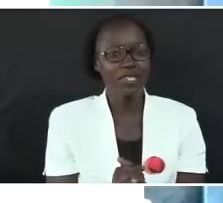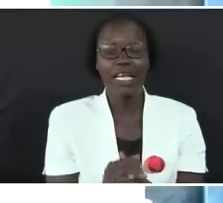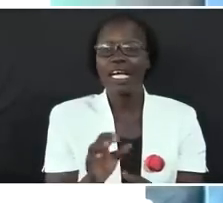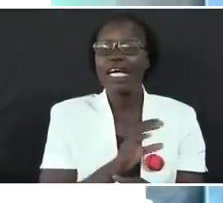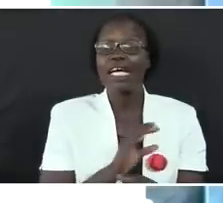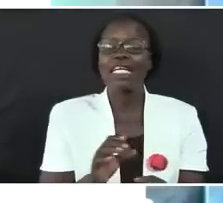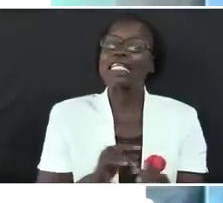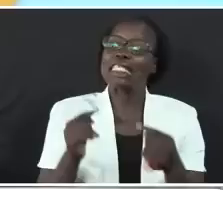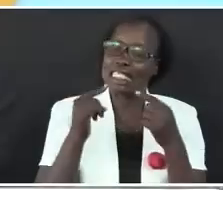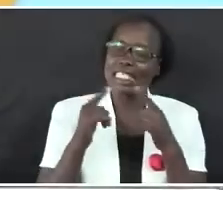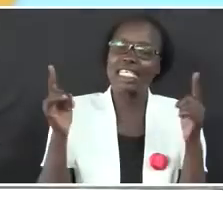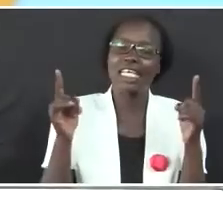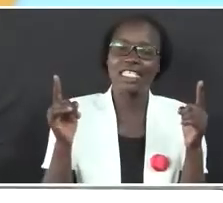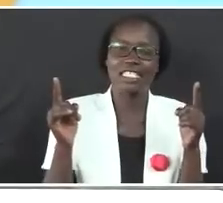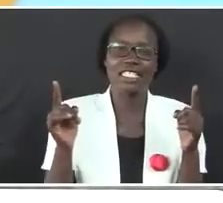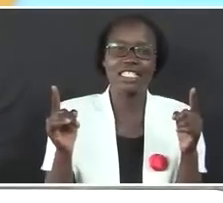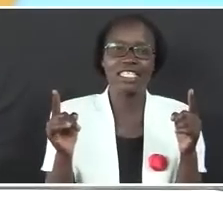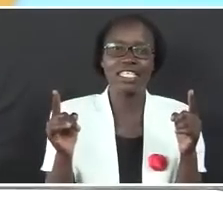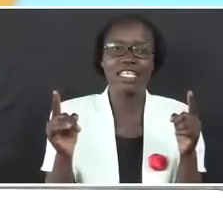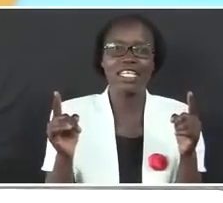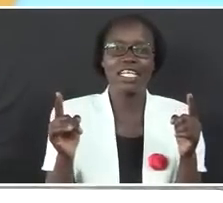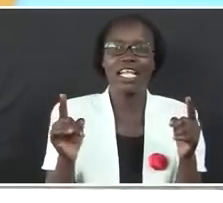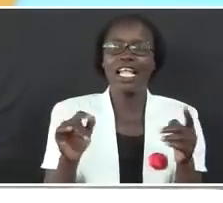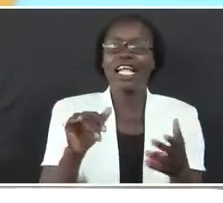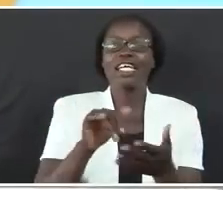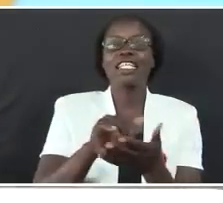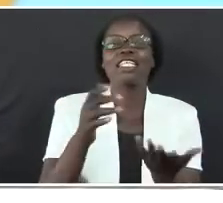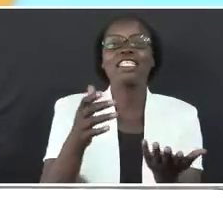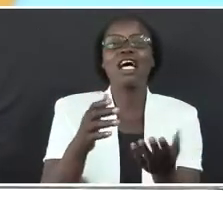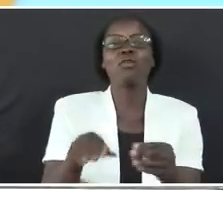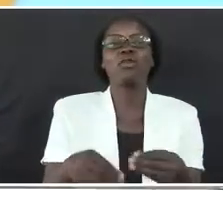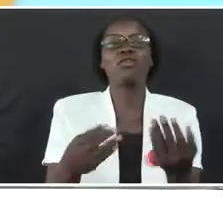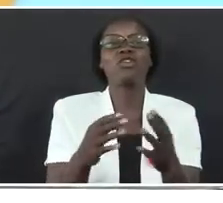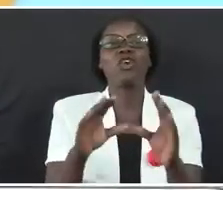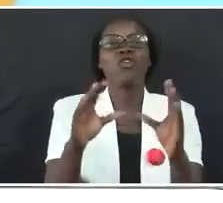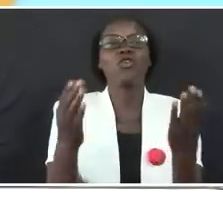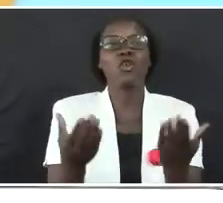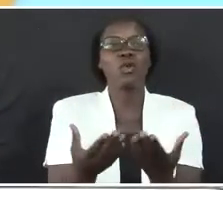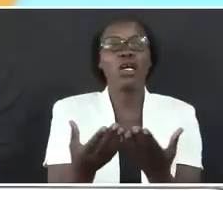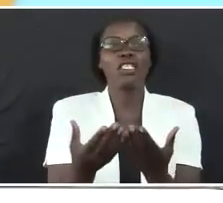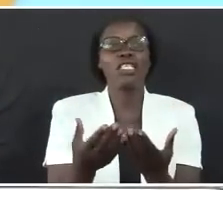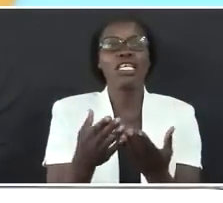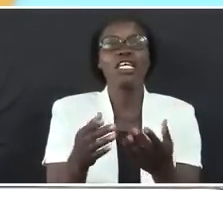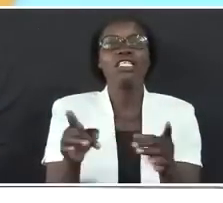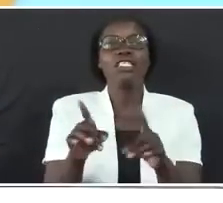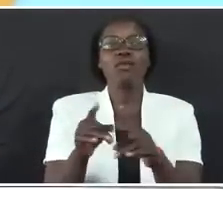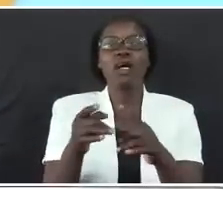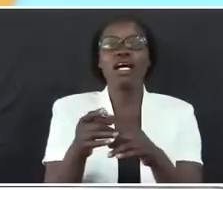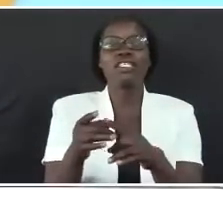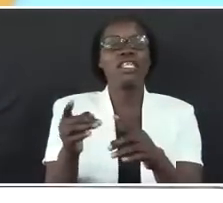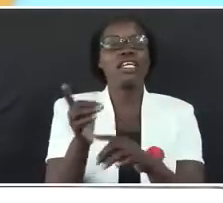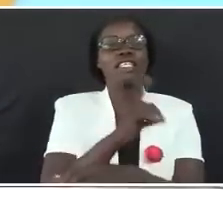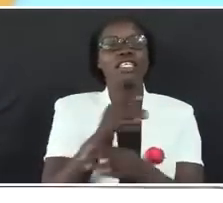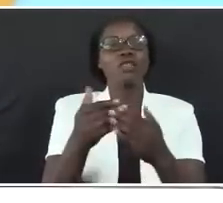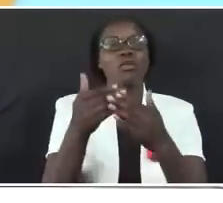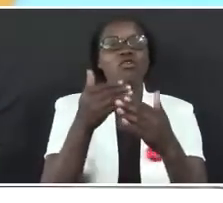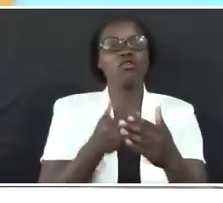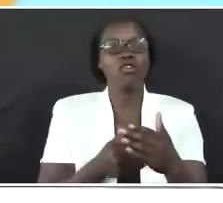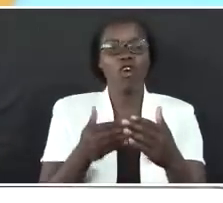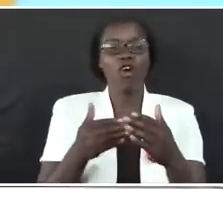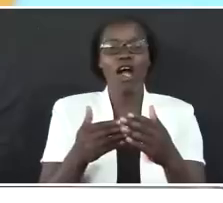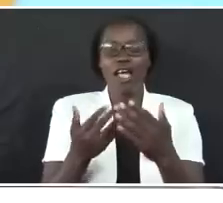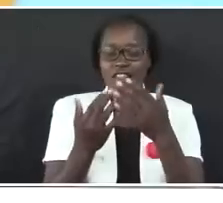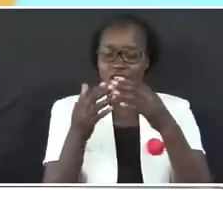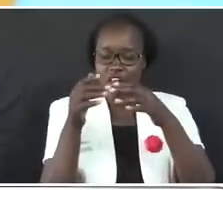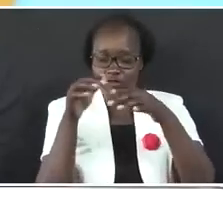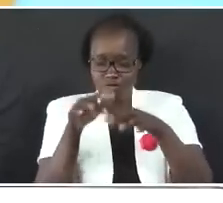Christ declares that the condition of the world will be as in the days before the flood and as